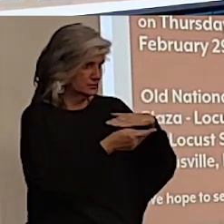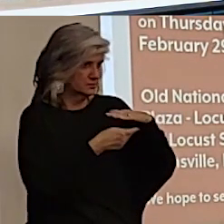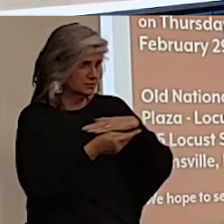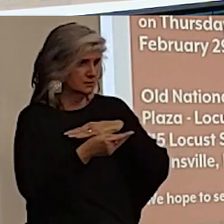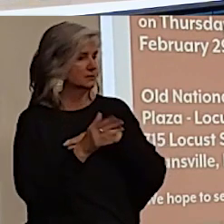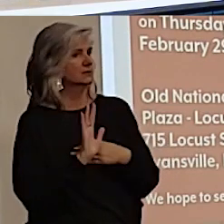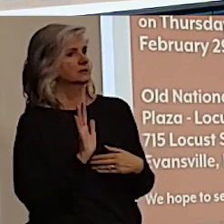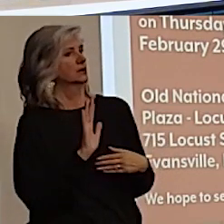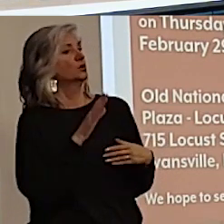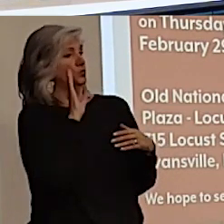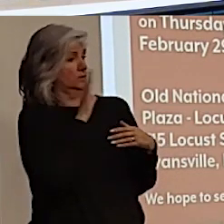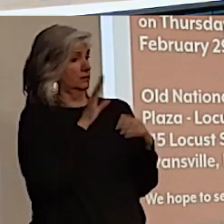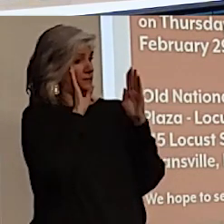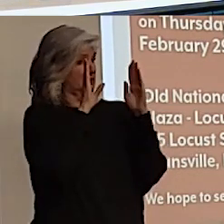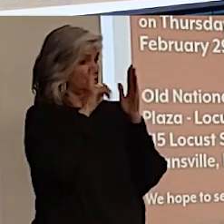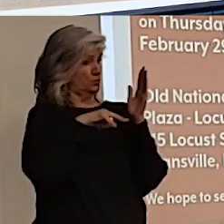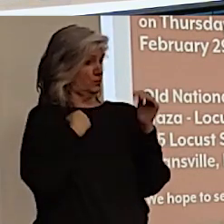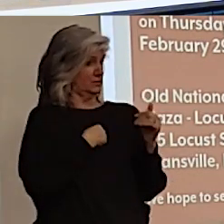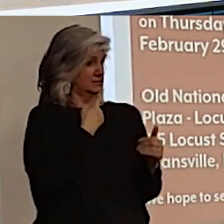what we say?